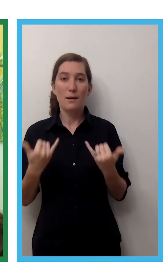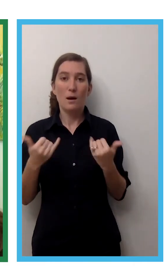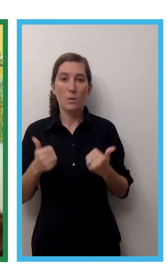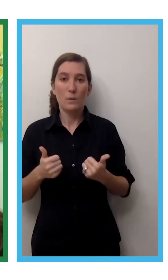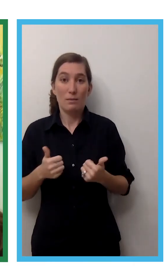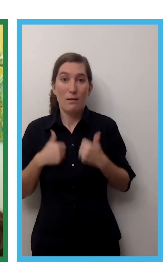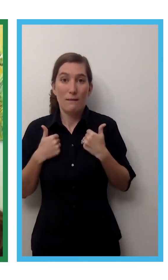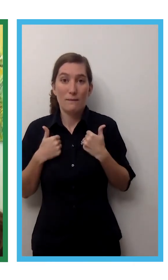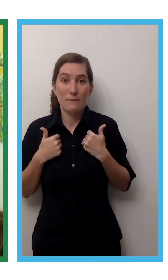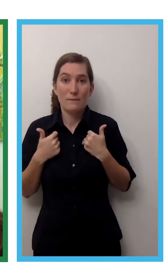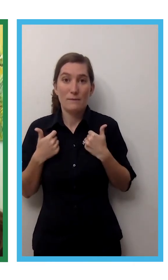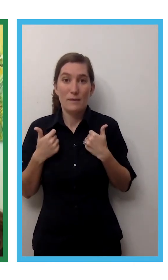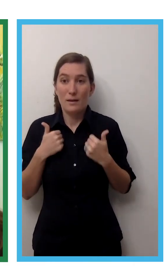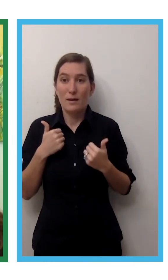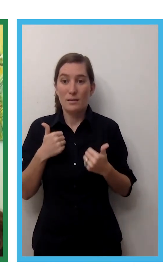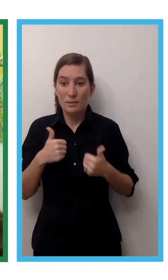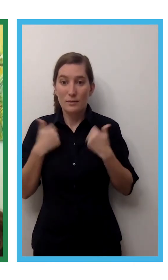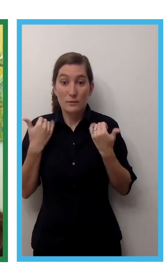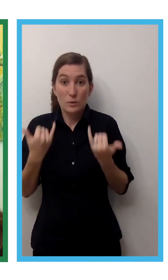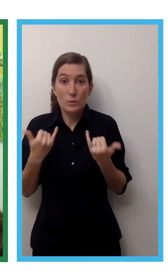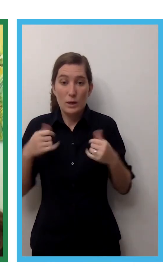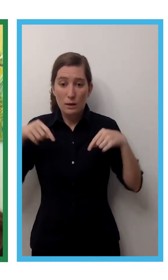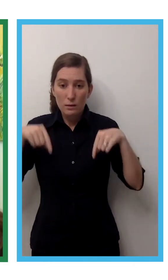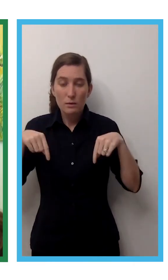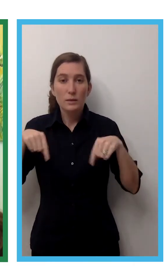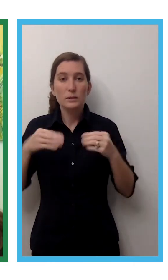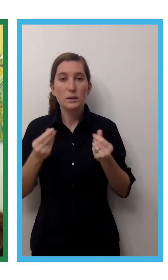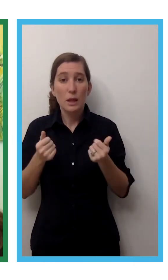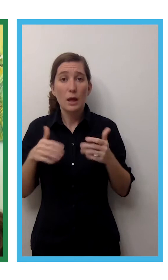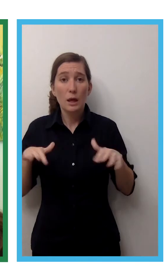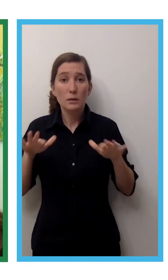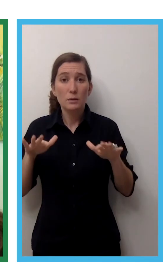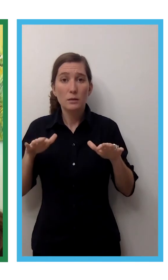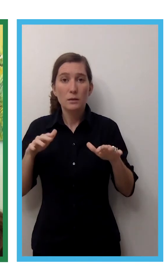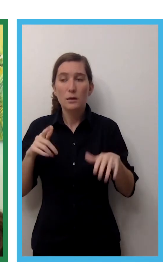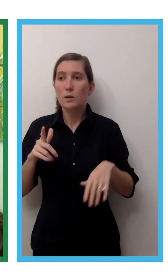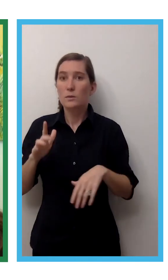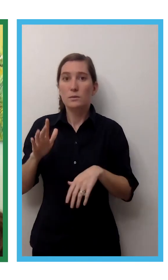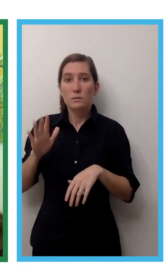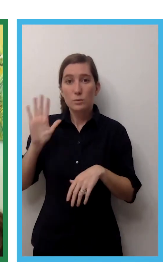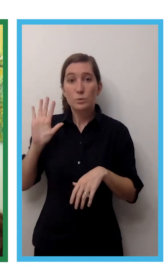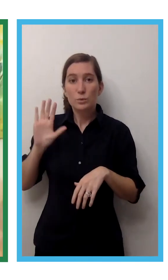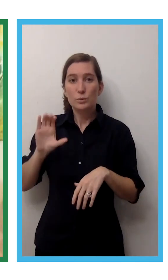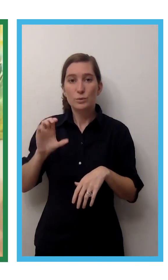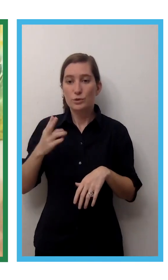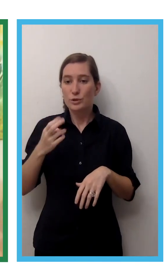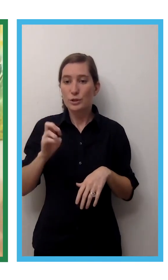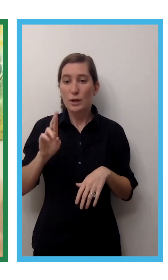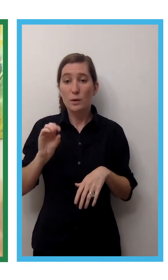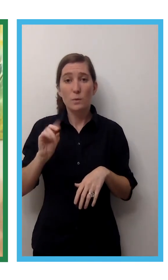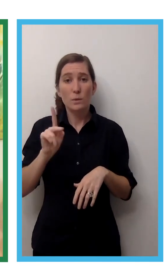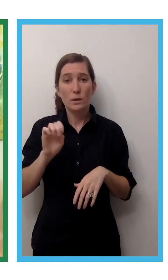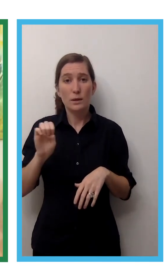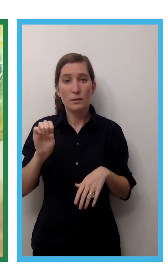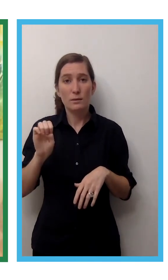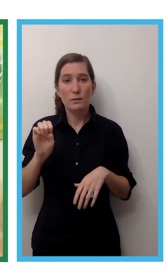Tears. So, you know, there's definitely a debt there,